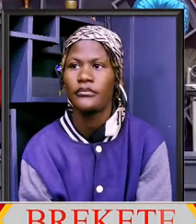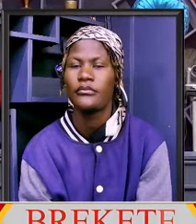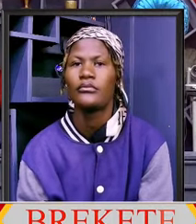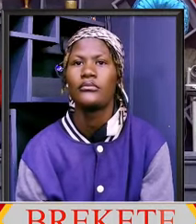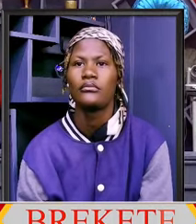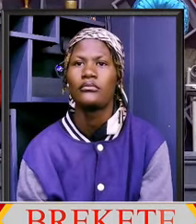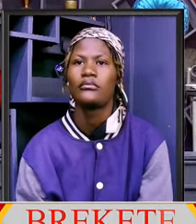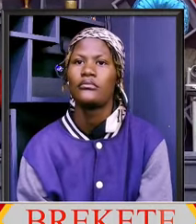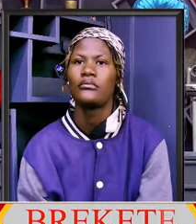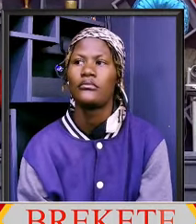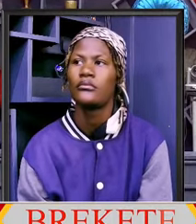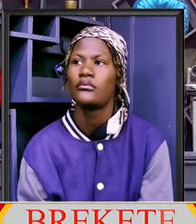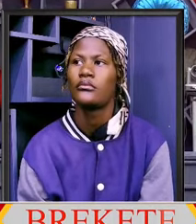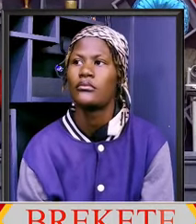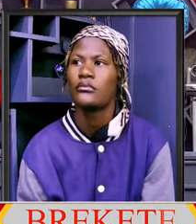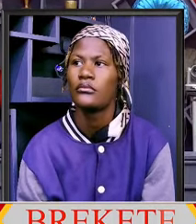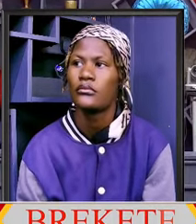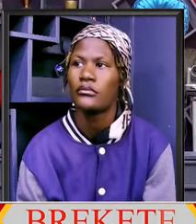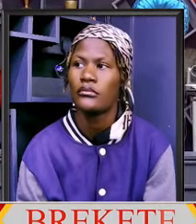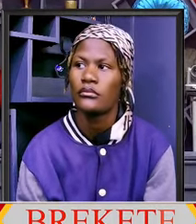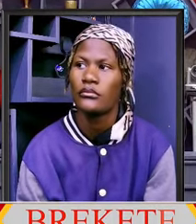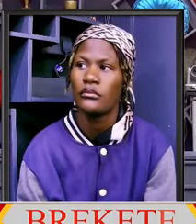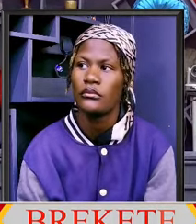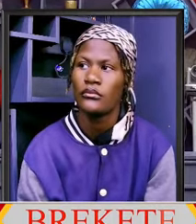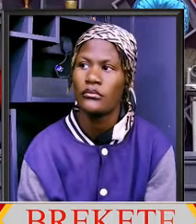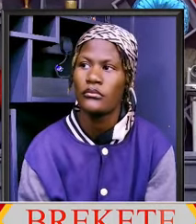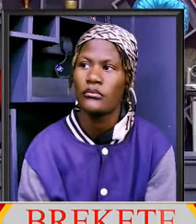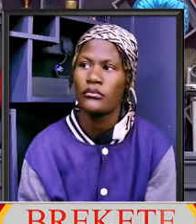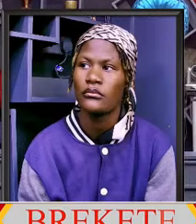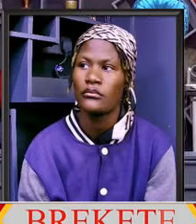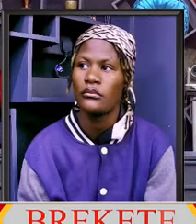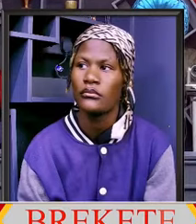Portable. Call. Take microphone. Go hold for Mama.